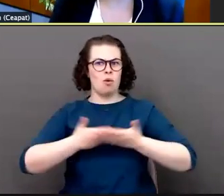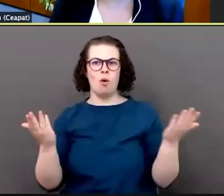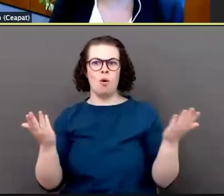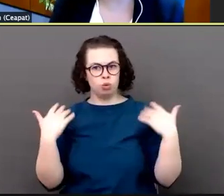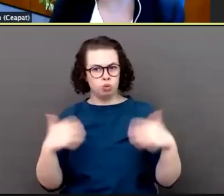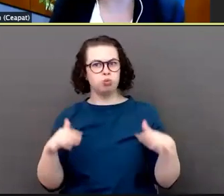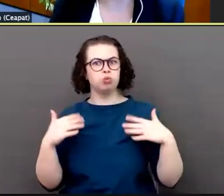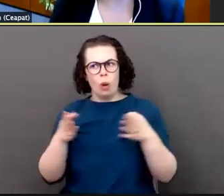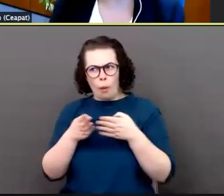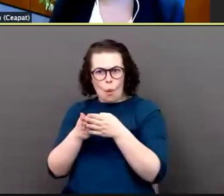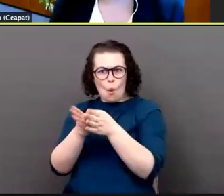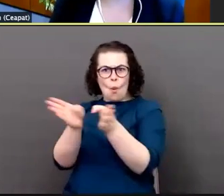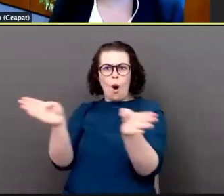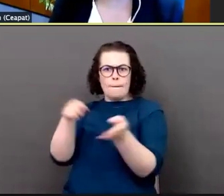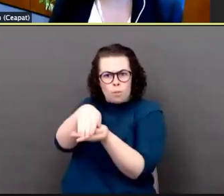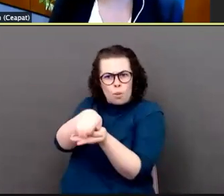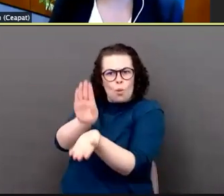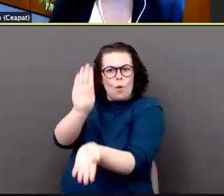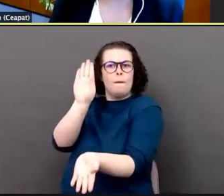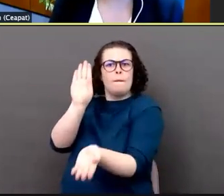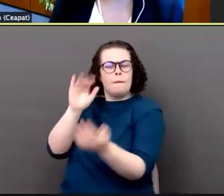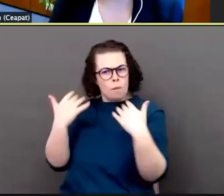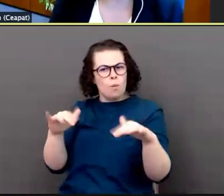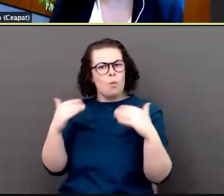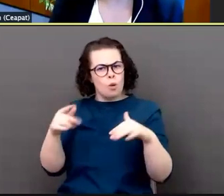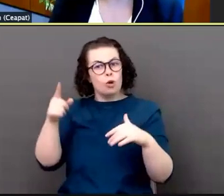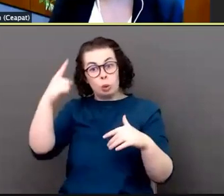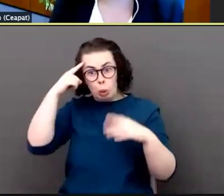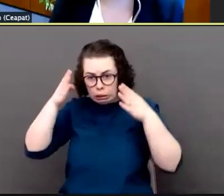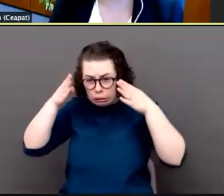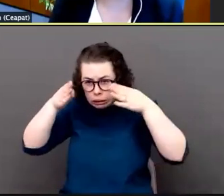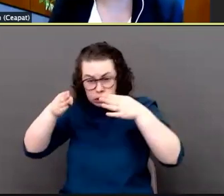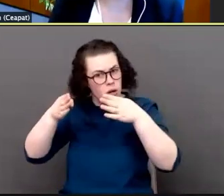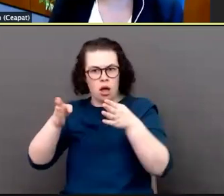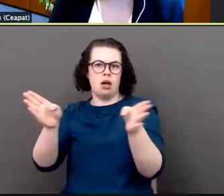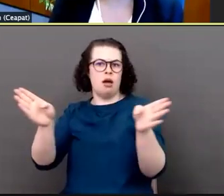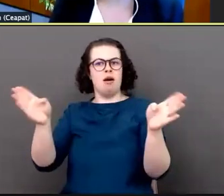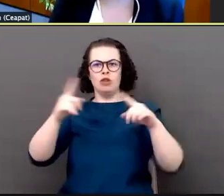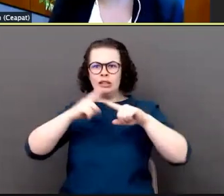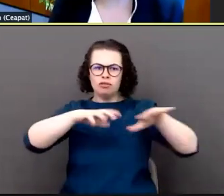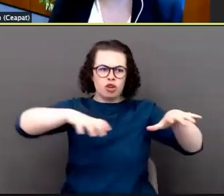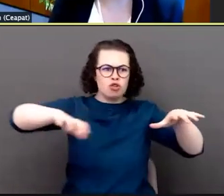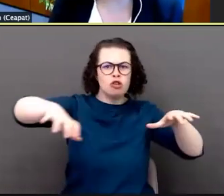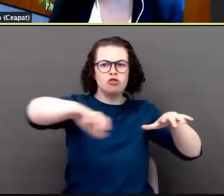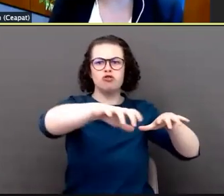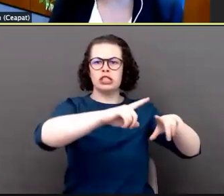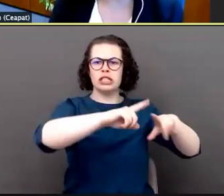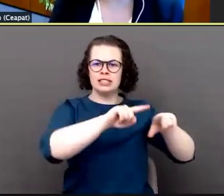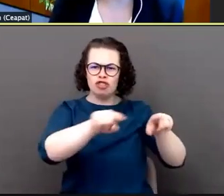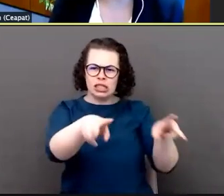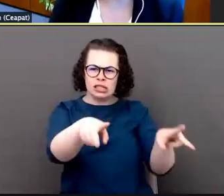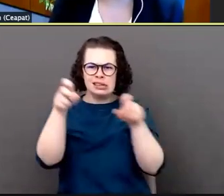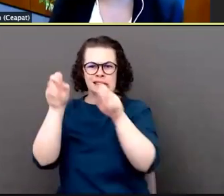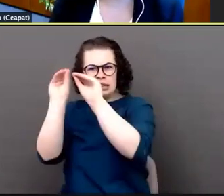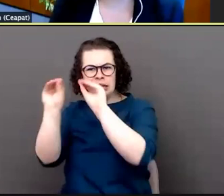many divergent and specific technical regulations for each country and including regions of